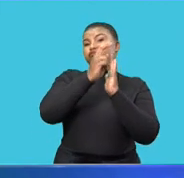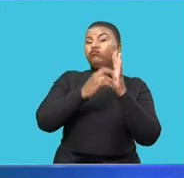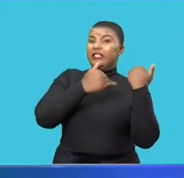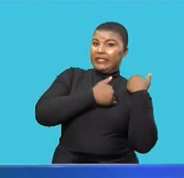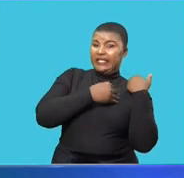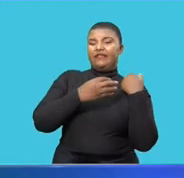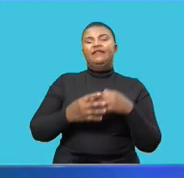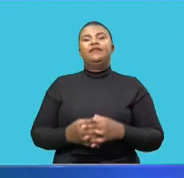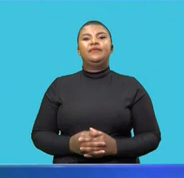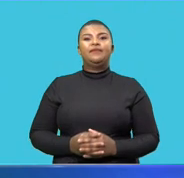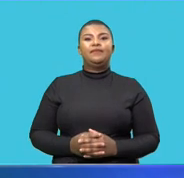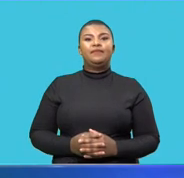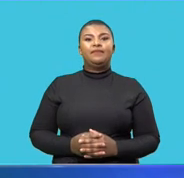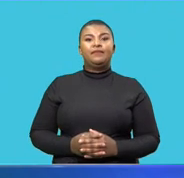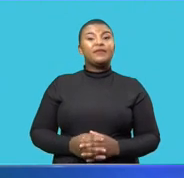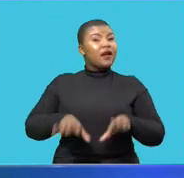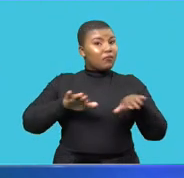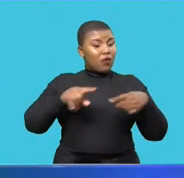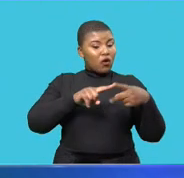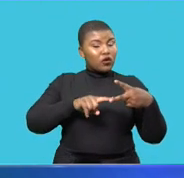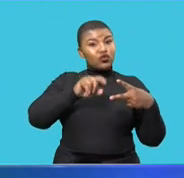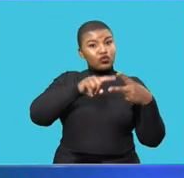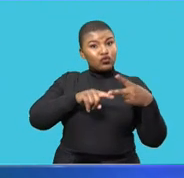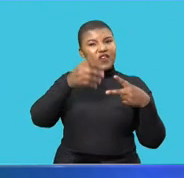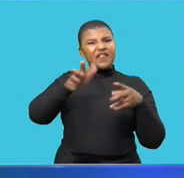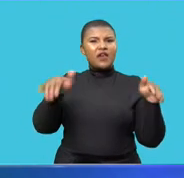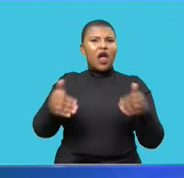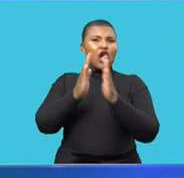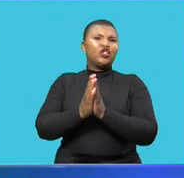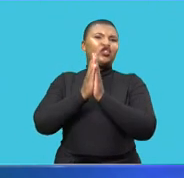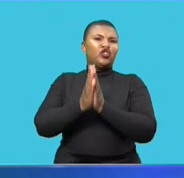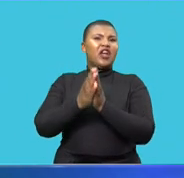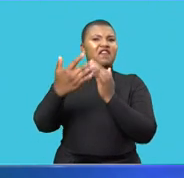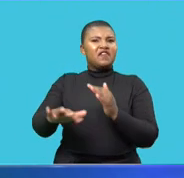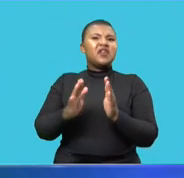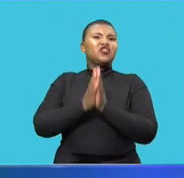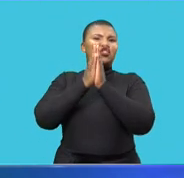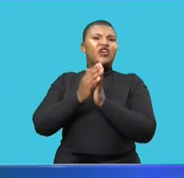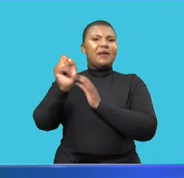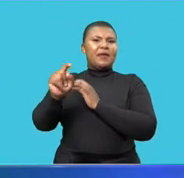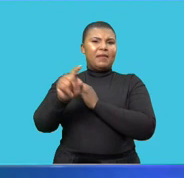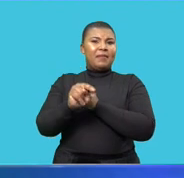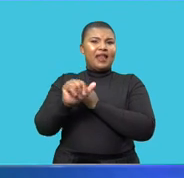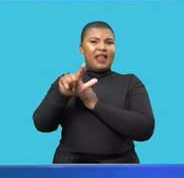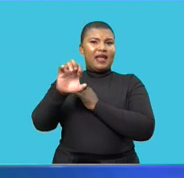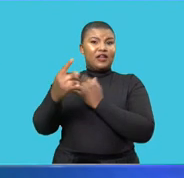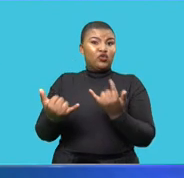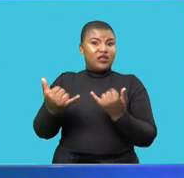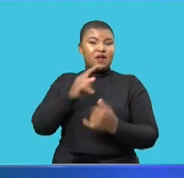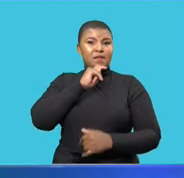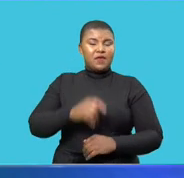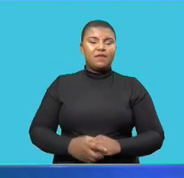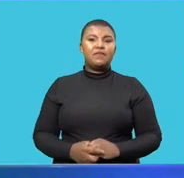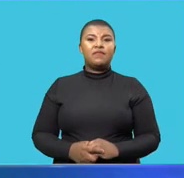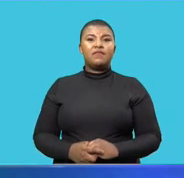kunye nomgangatho wokutya. La makhwenkwe akhatshwe ngenkonzo yomngcwabo echukumisayo ibibanjwe kwiholo yoluntu yaseNaledi ngentsasa yanamhlanje.